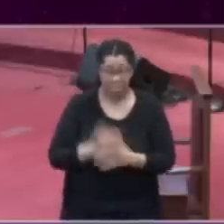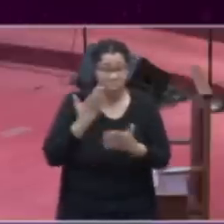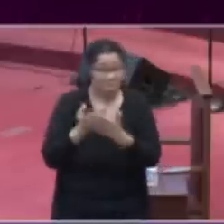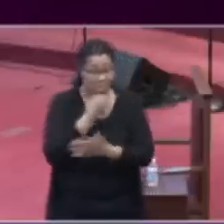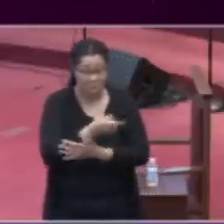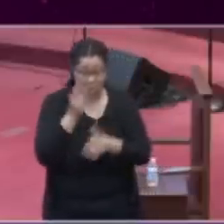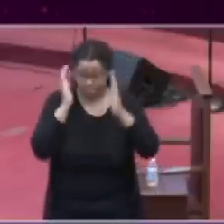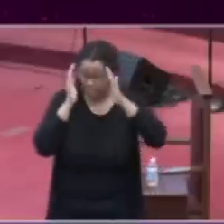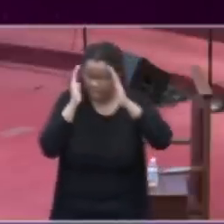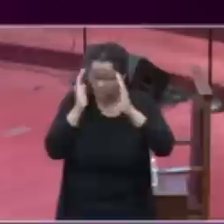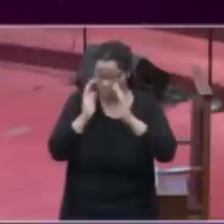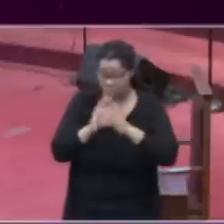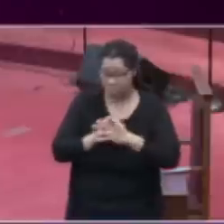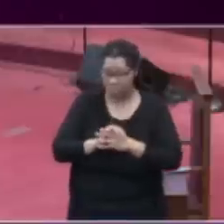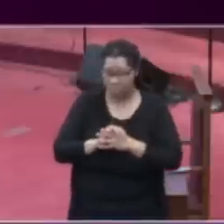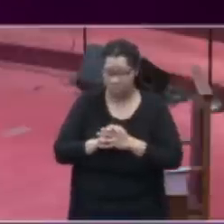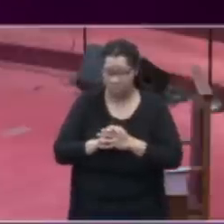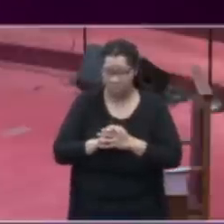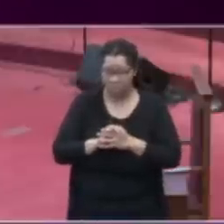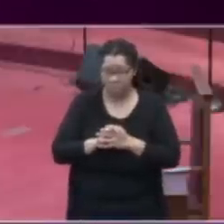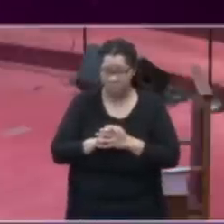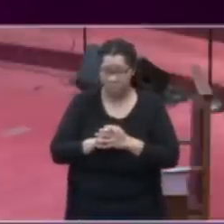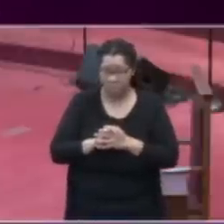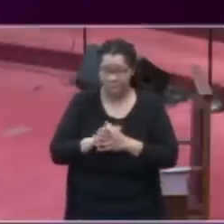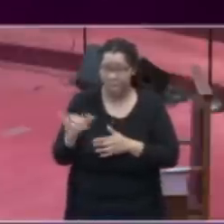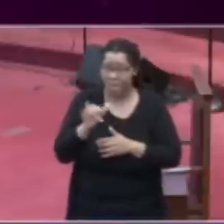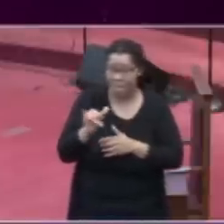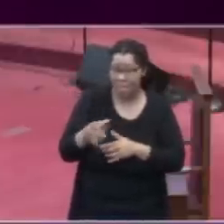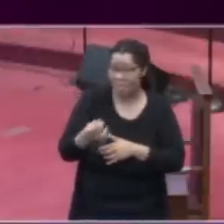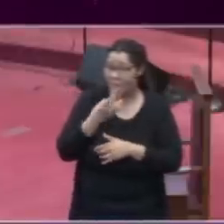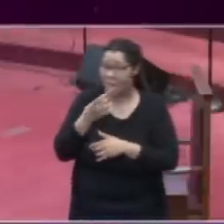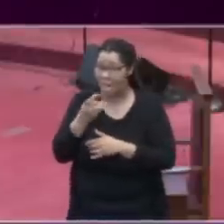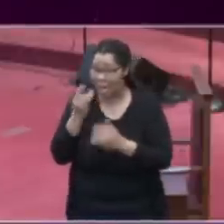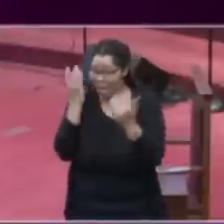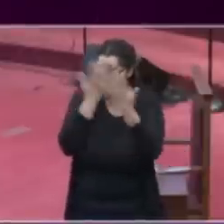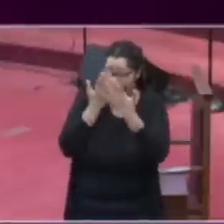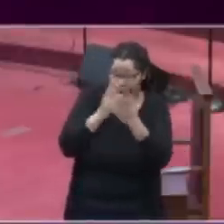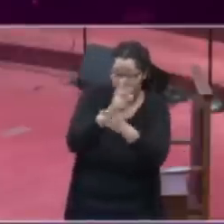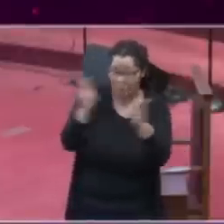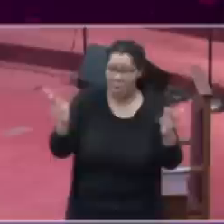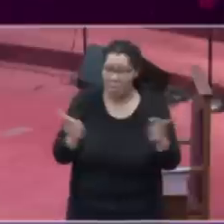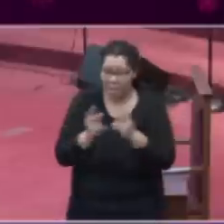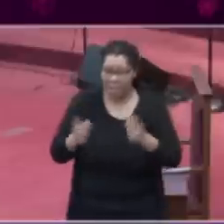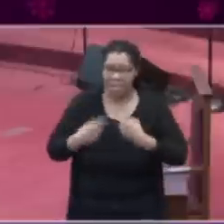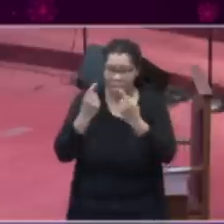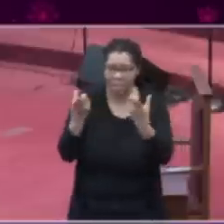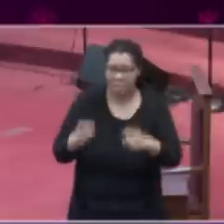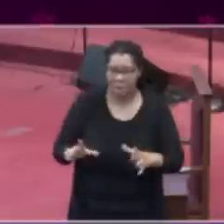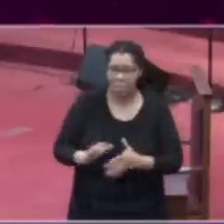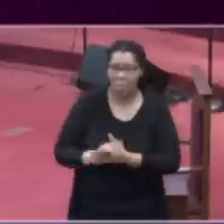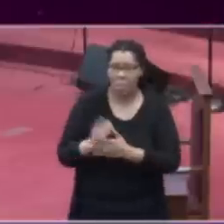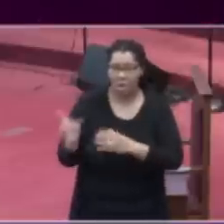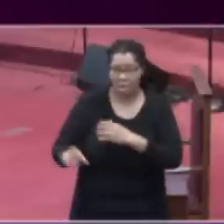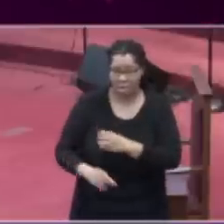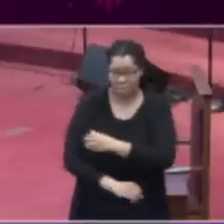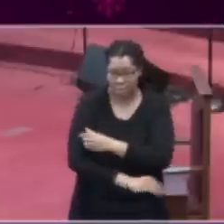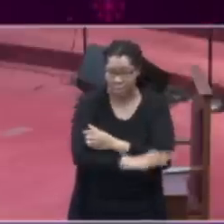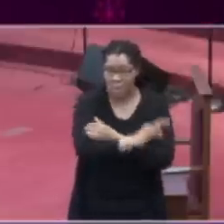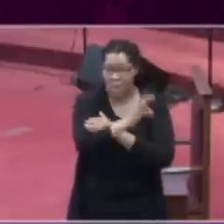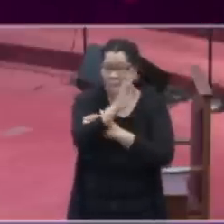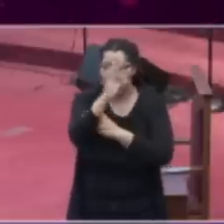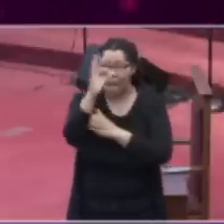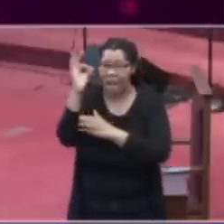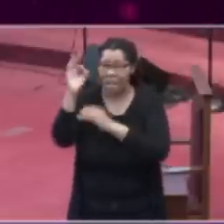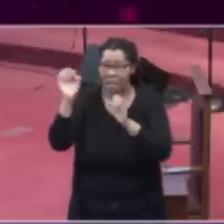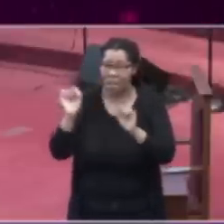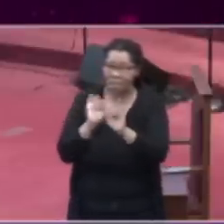pay close attention to it as to a lamp shining in a dark place until the day dawns and light breaks through the gloom